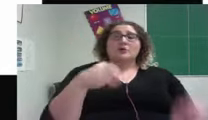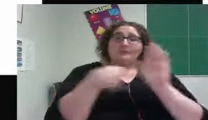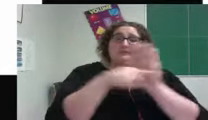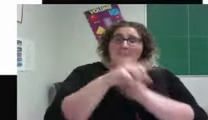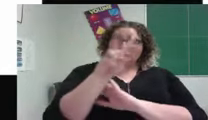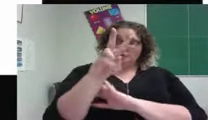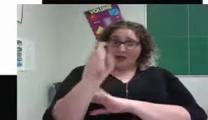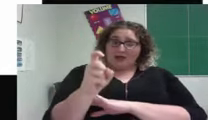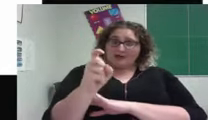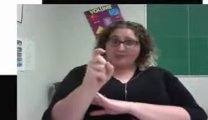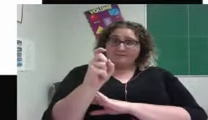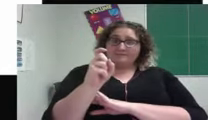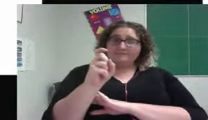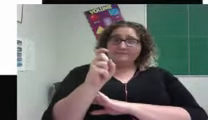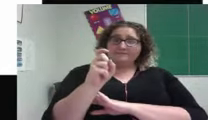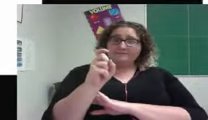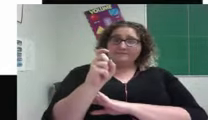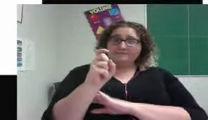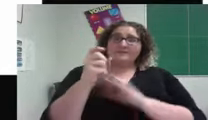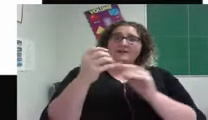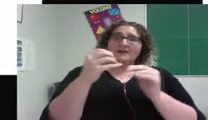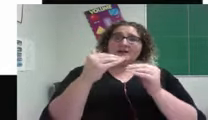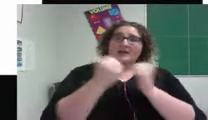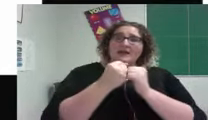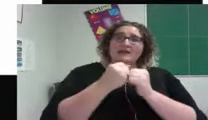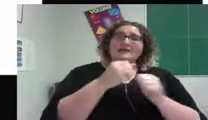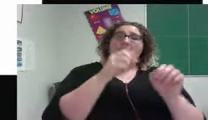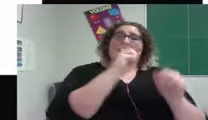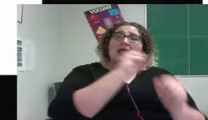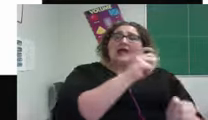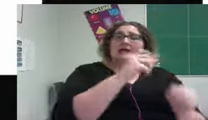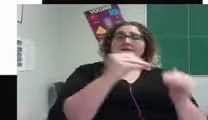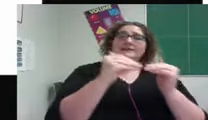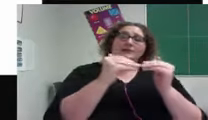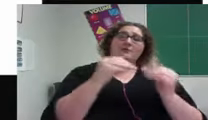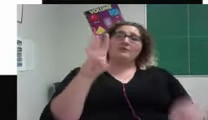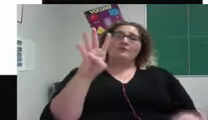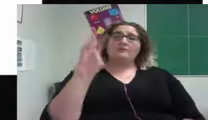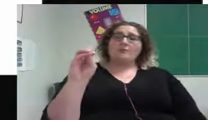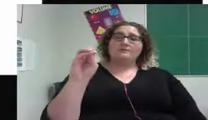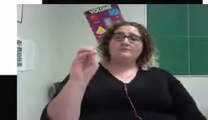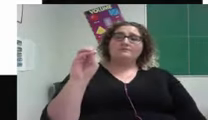40. And since it just asked for the value of x, I'm done.